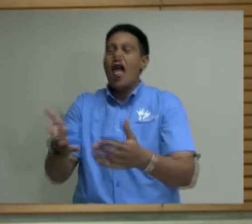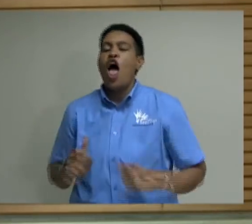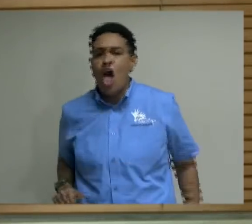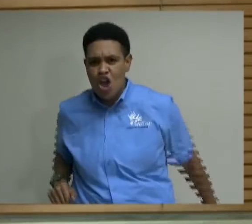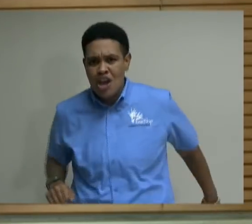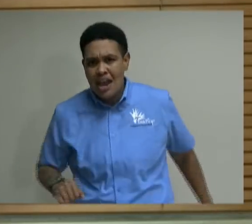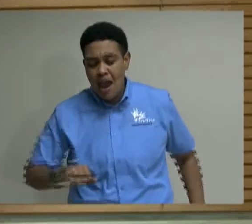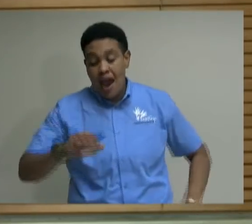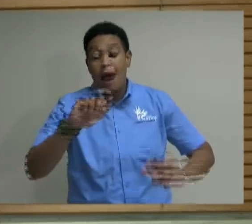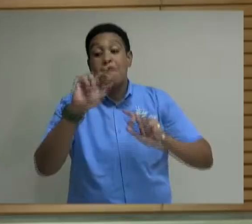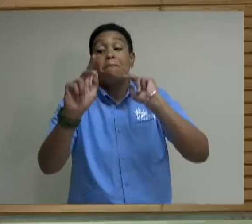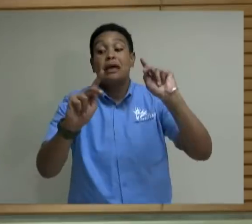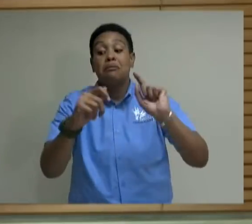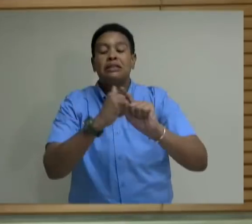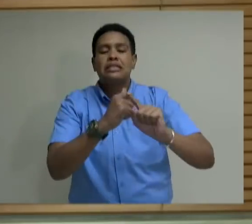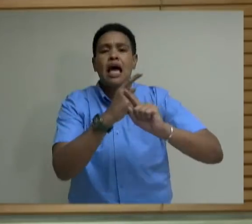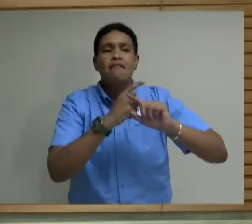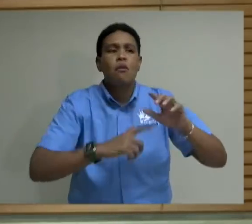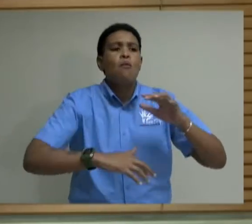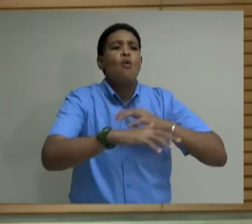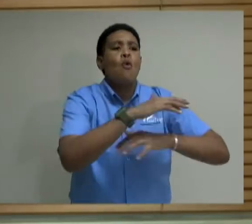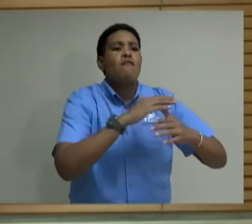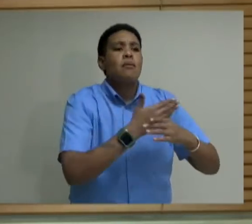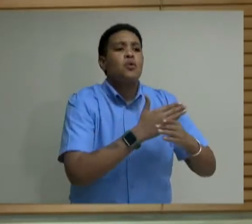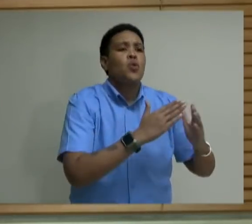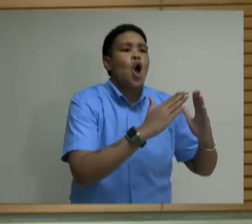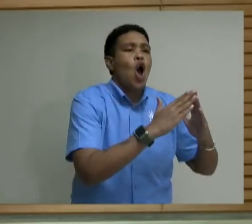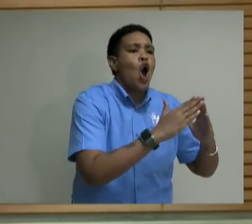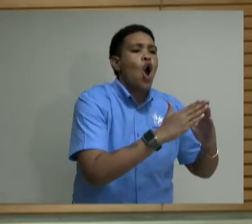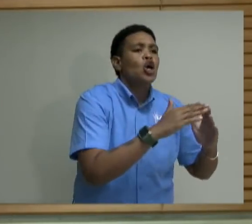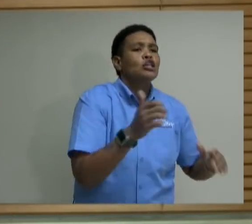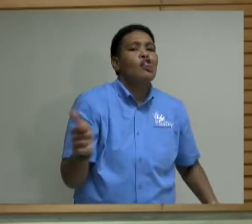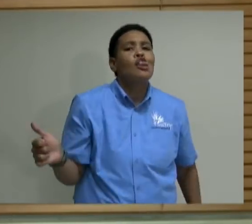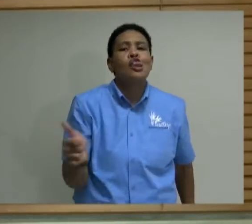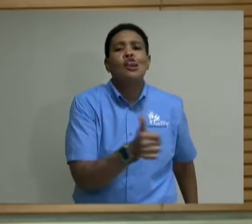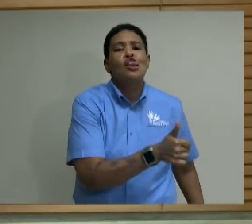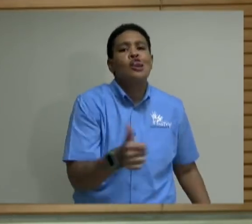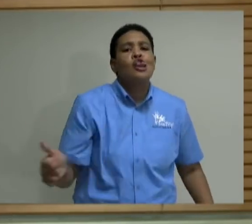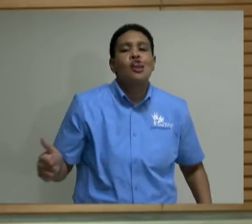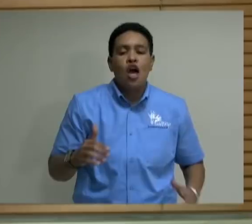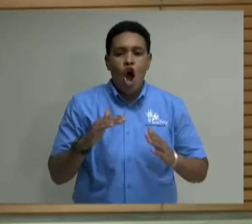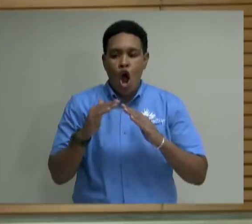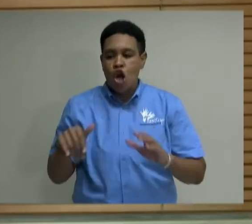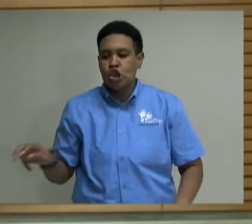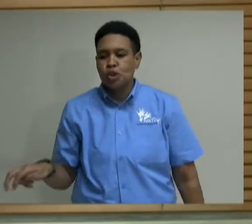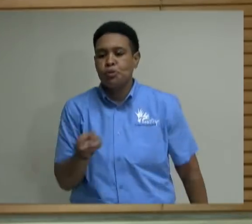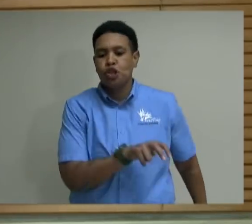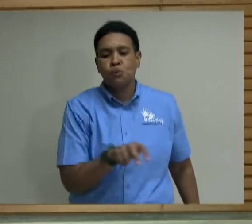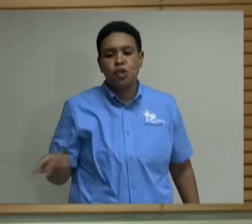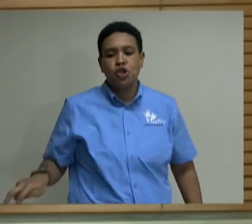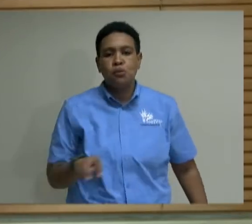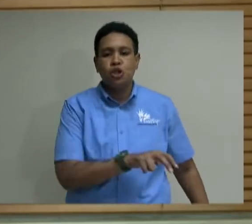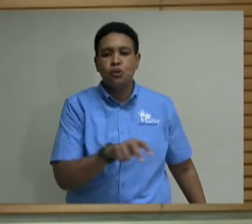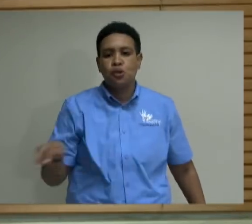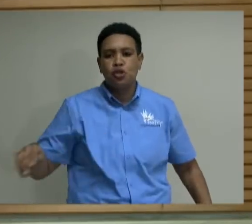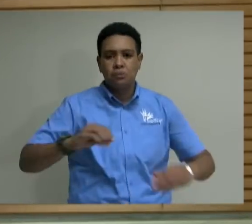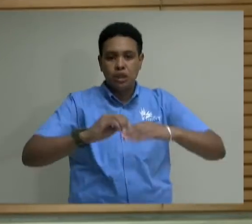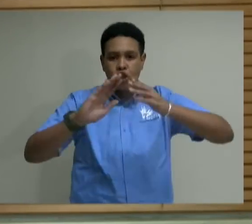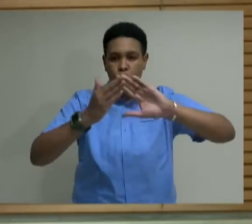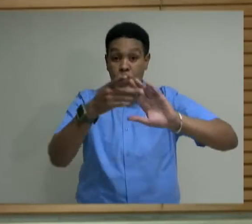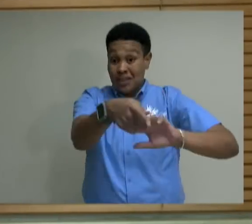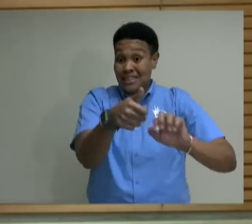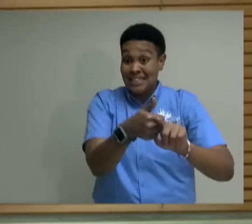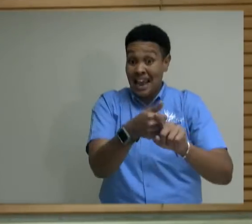and people moving between the households within a community. So although we had a quarantine area